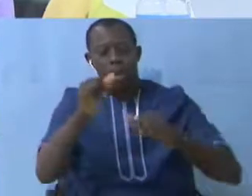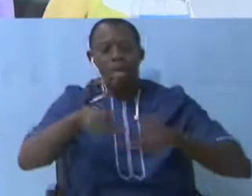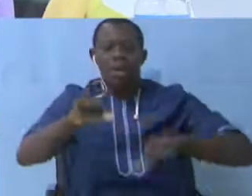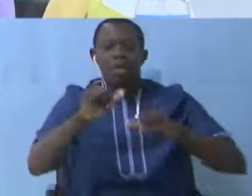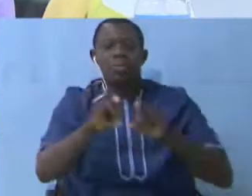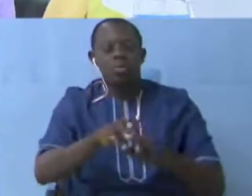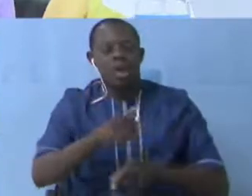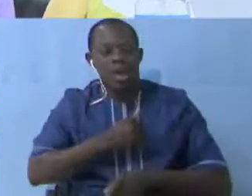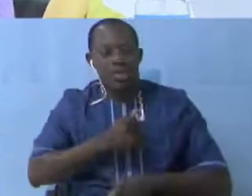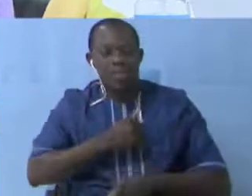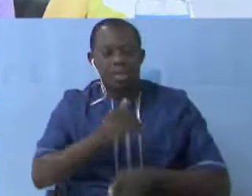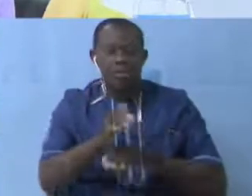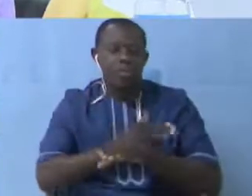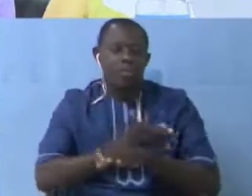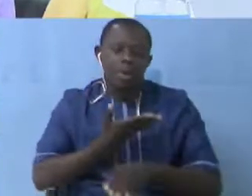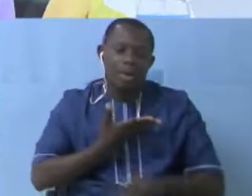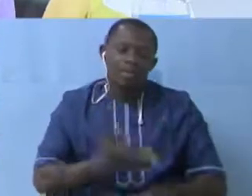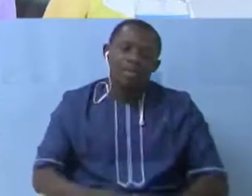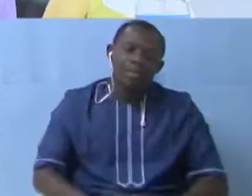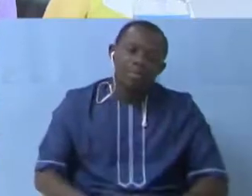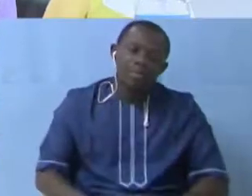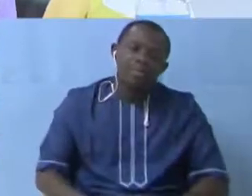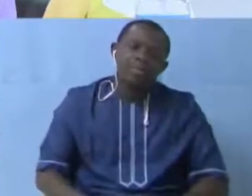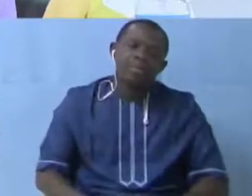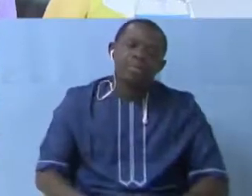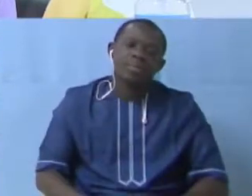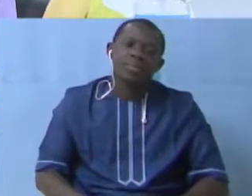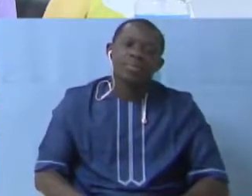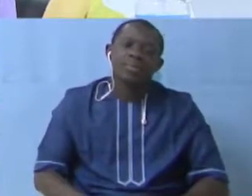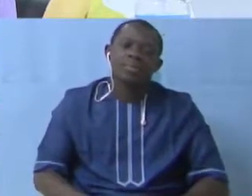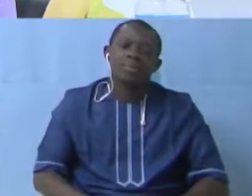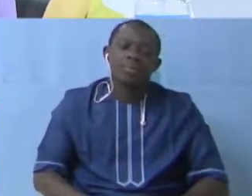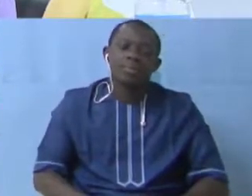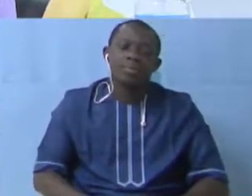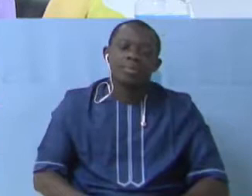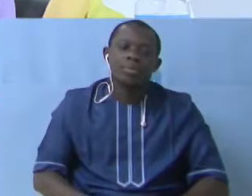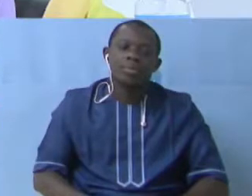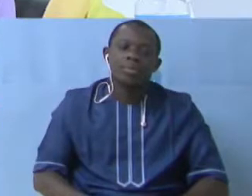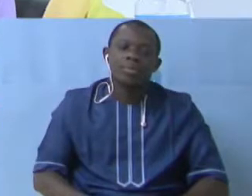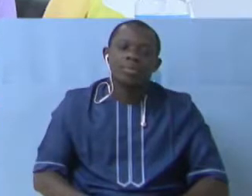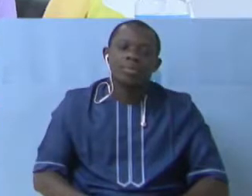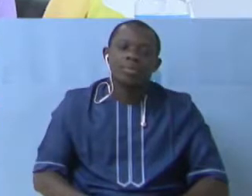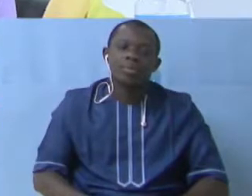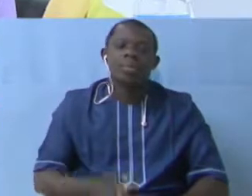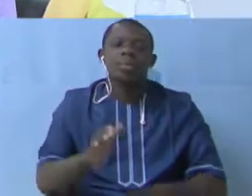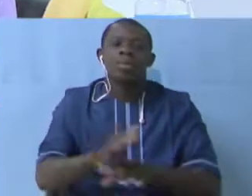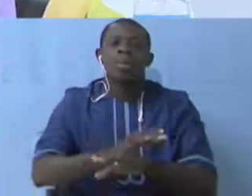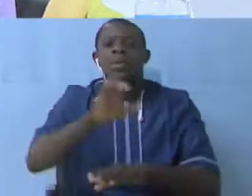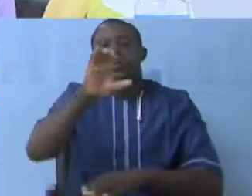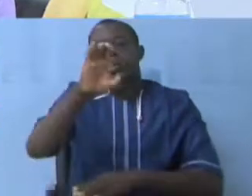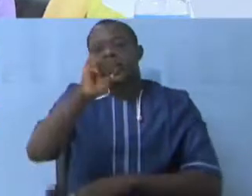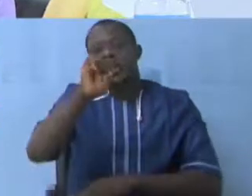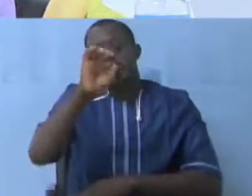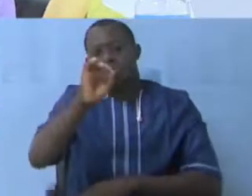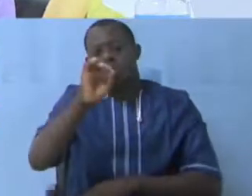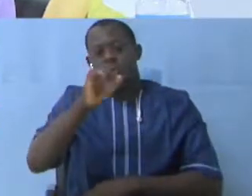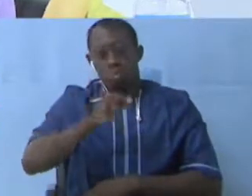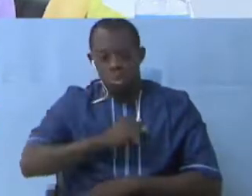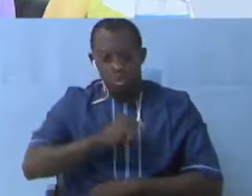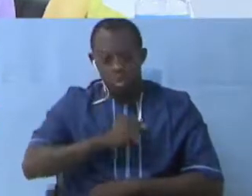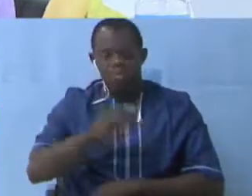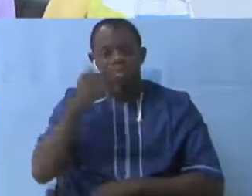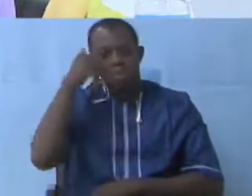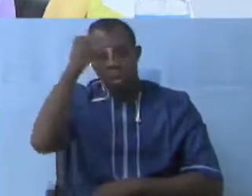nangu ñoom ñu tiitoon nañ lool. So the CEO called my office. borom kër gi nag